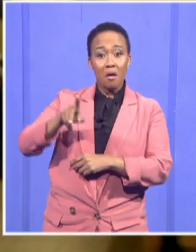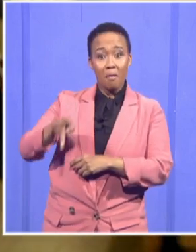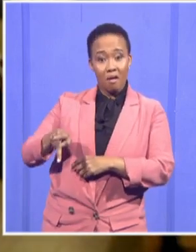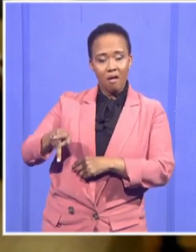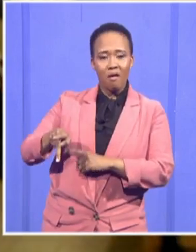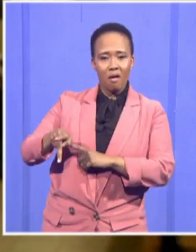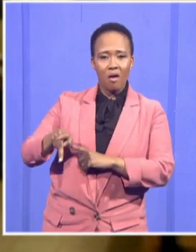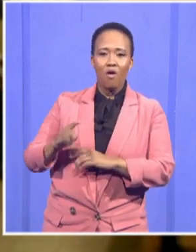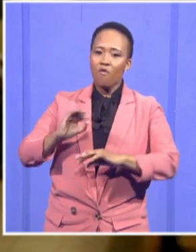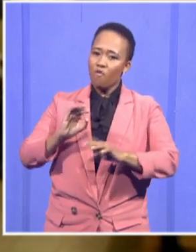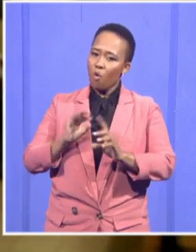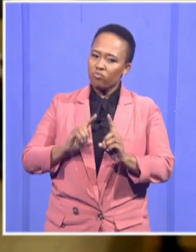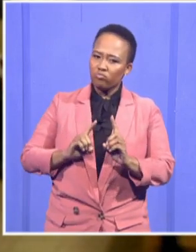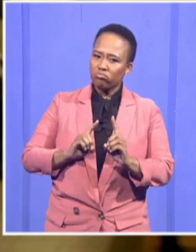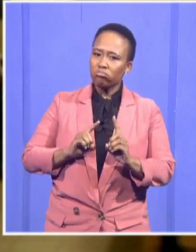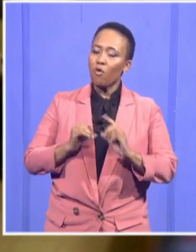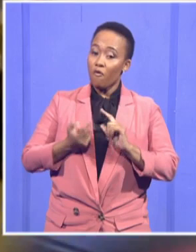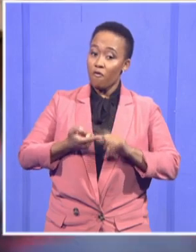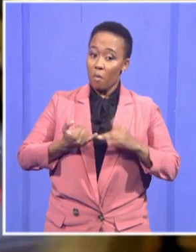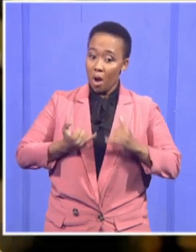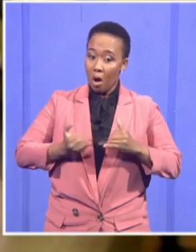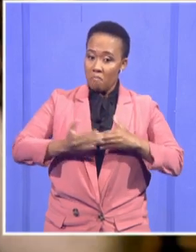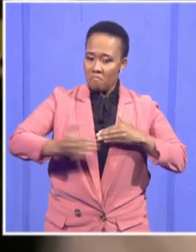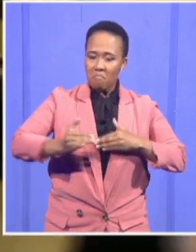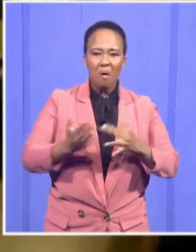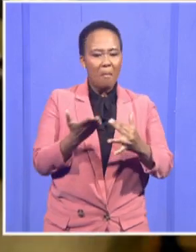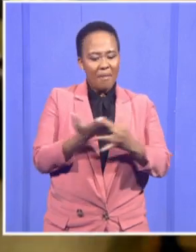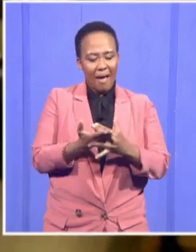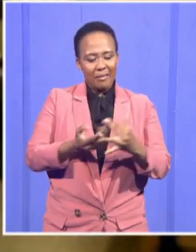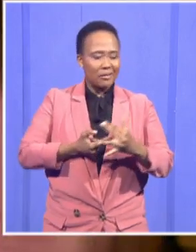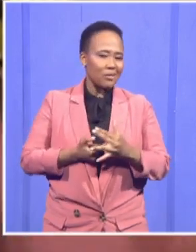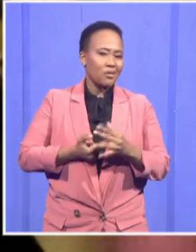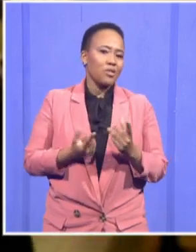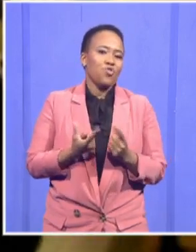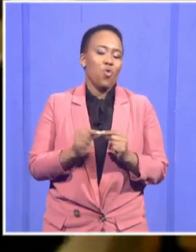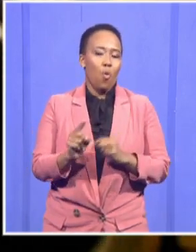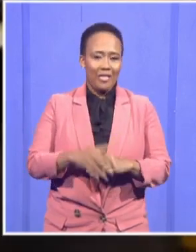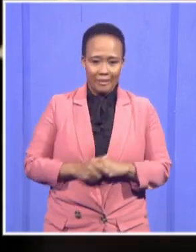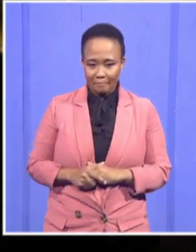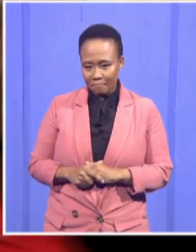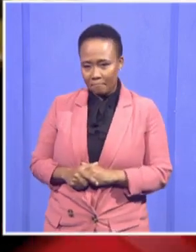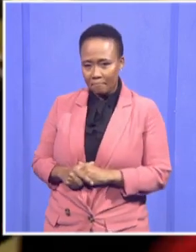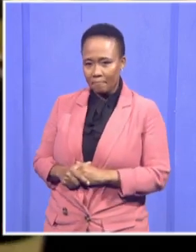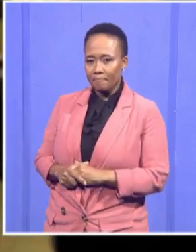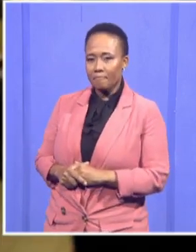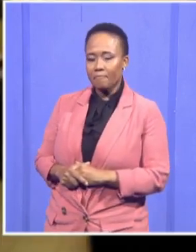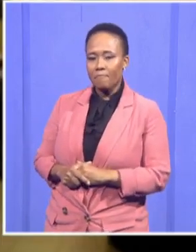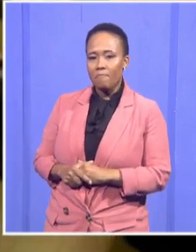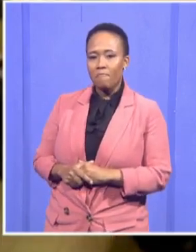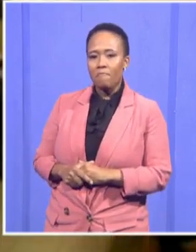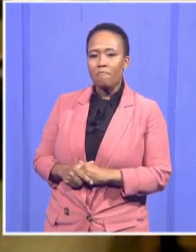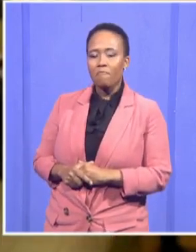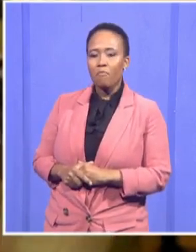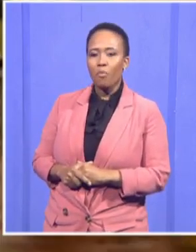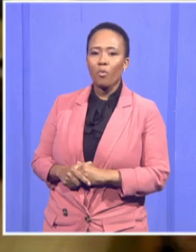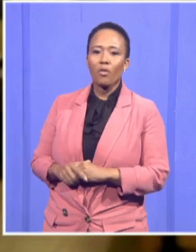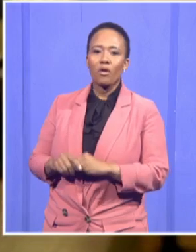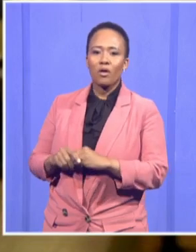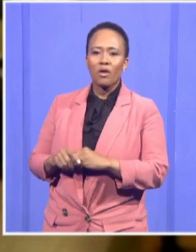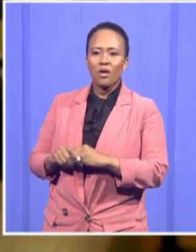least give them direction in terms of where to go with this matter. Now, the extradition is actually the main issue